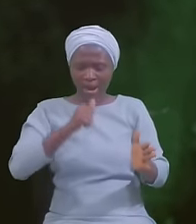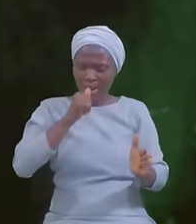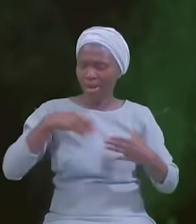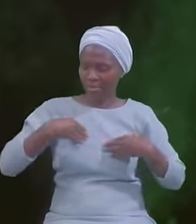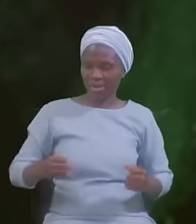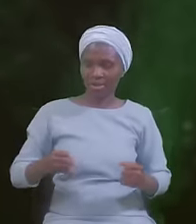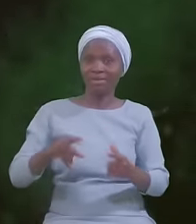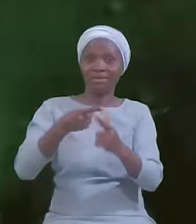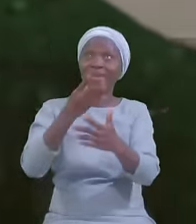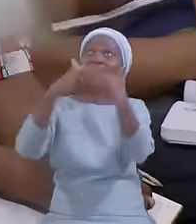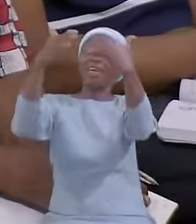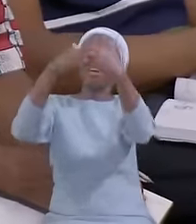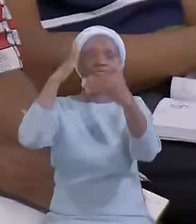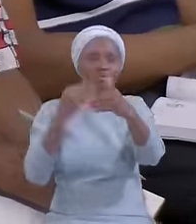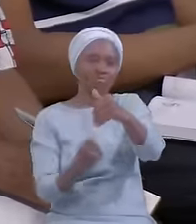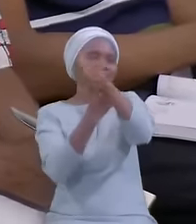Heaven will confirm it.